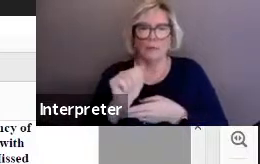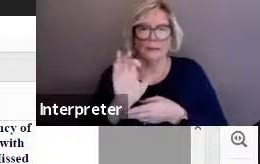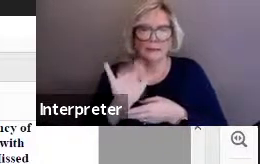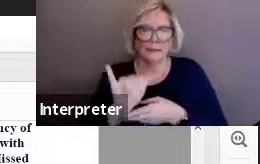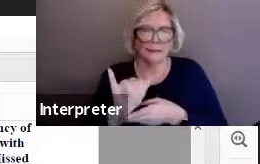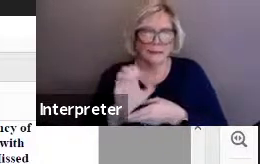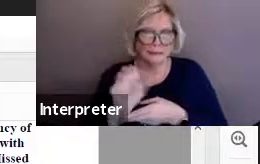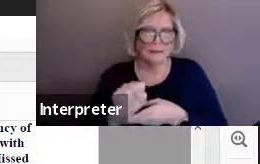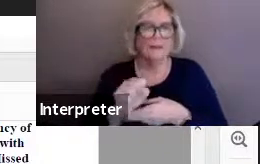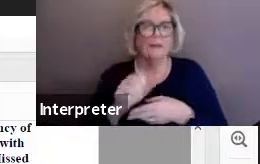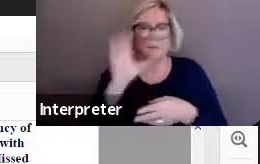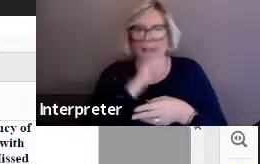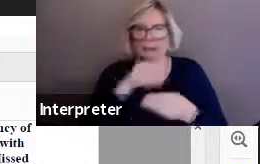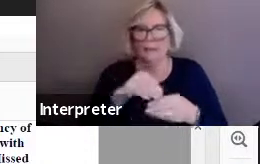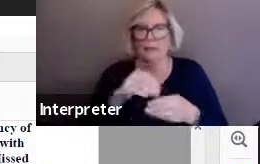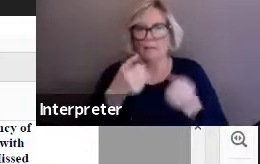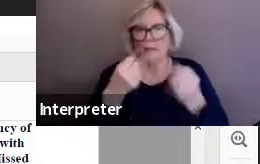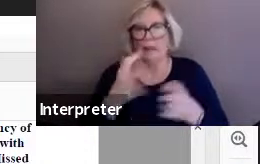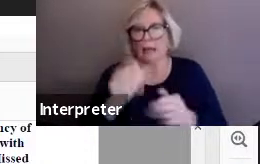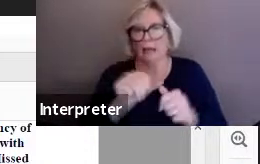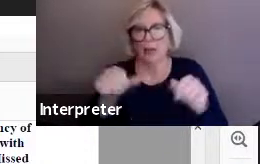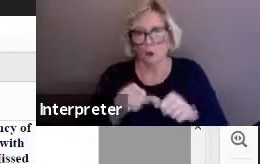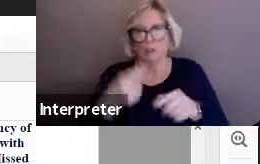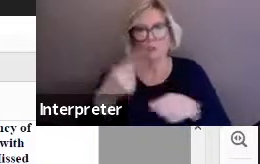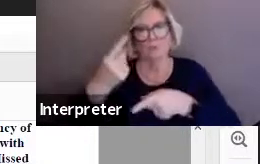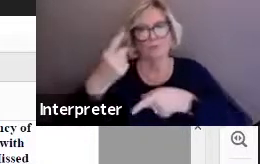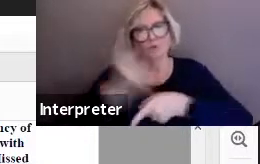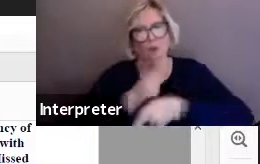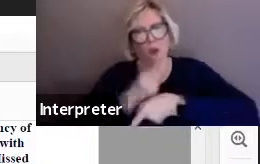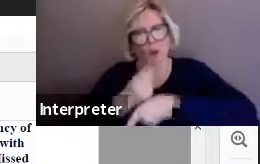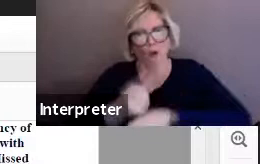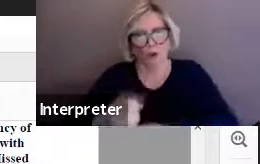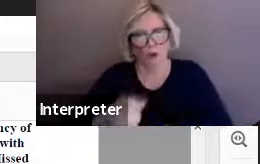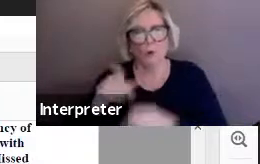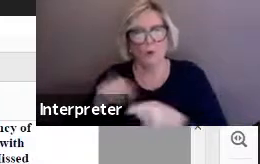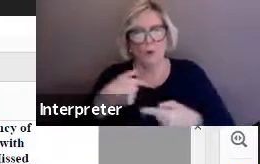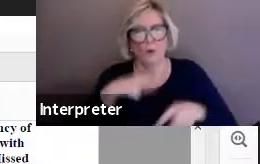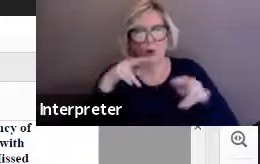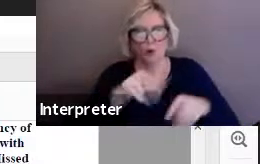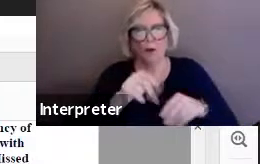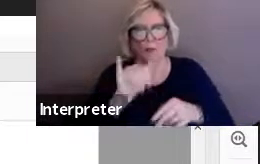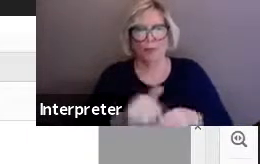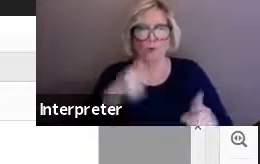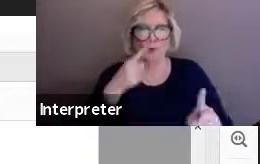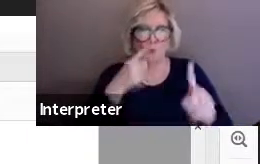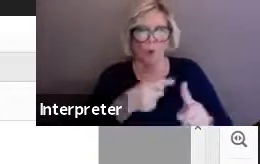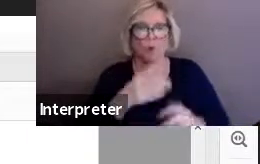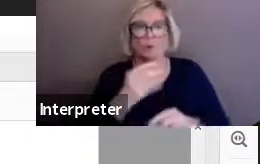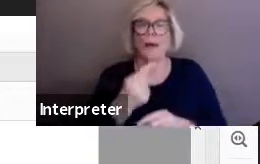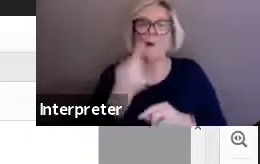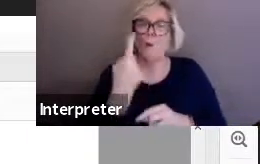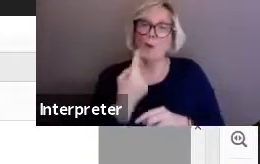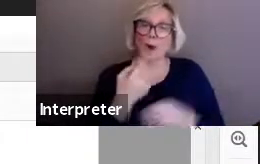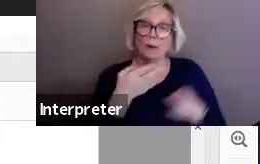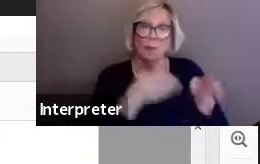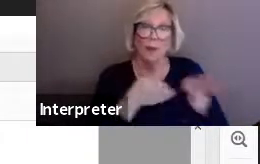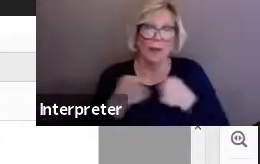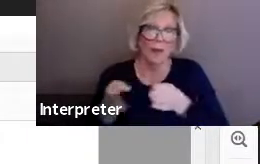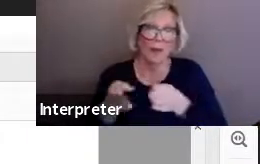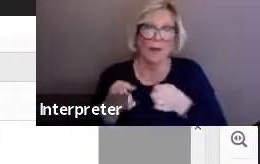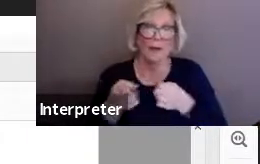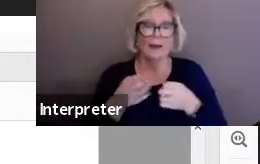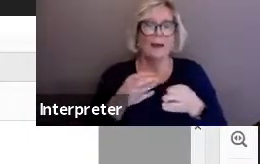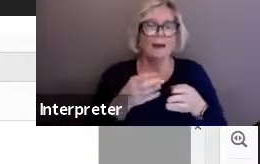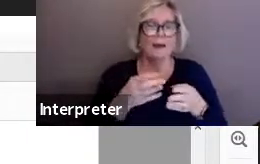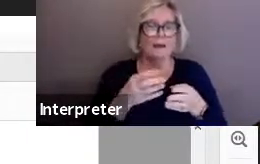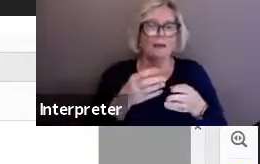areas with some regularity when we're looking at these goals. And one way that has a possibility